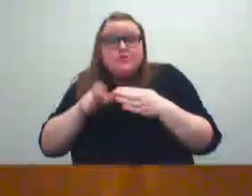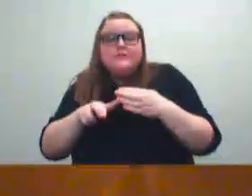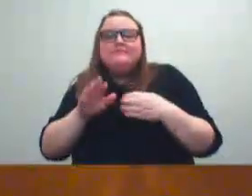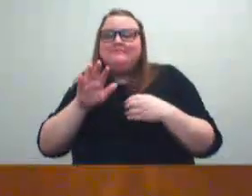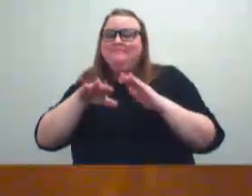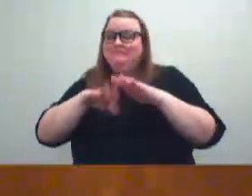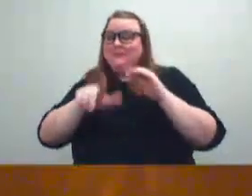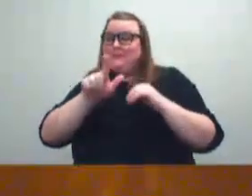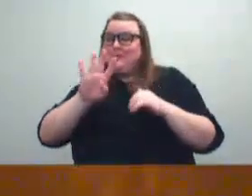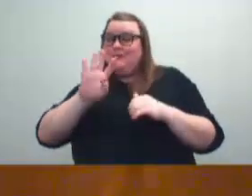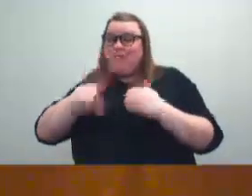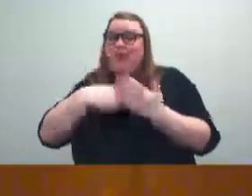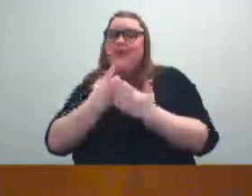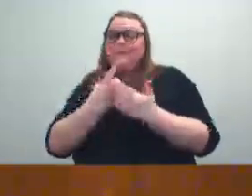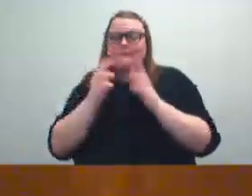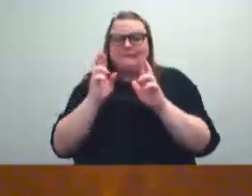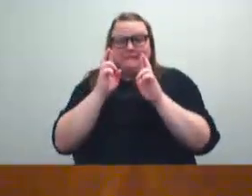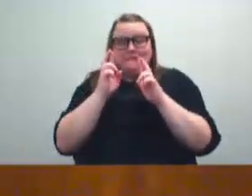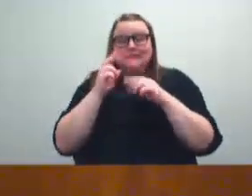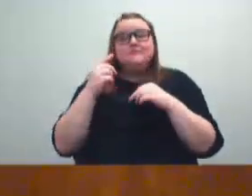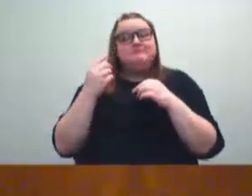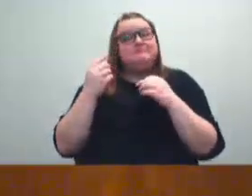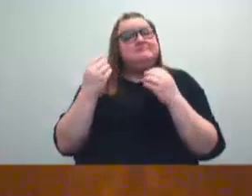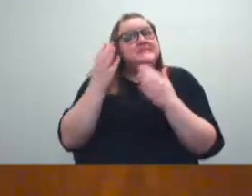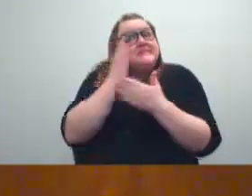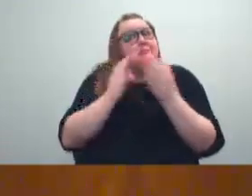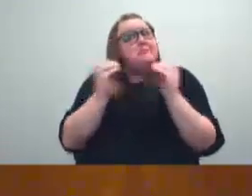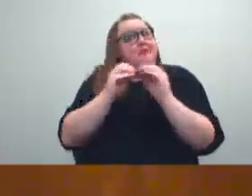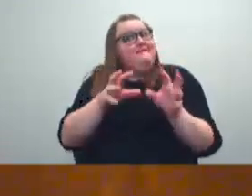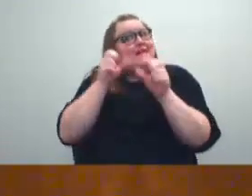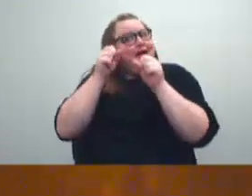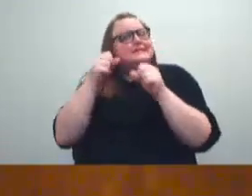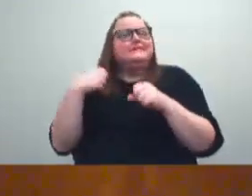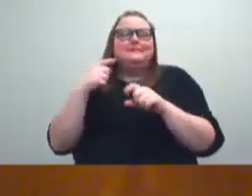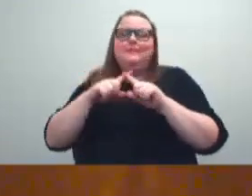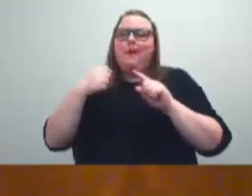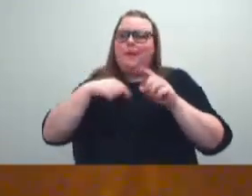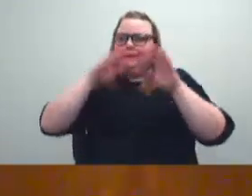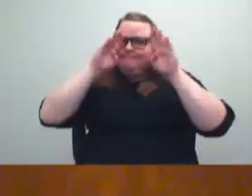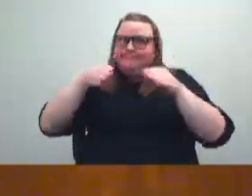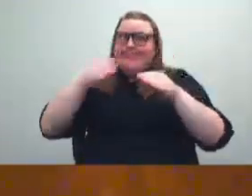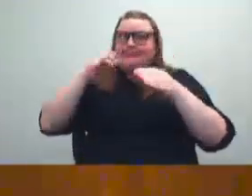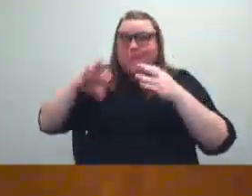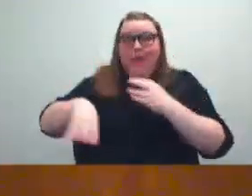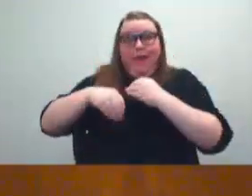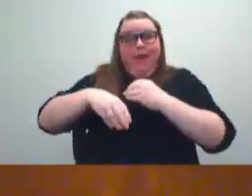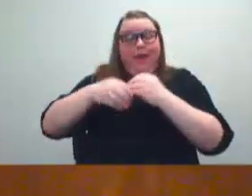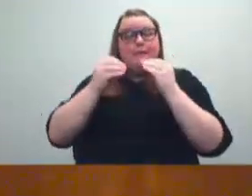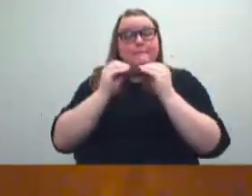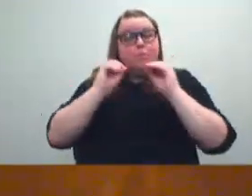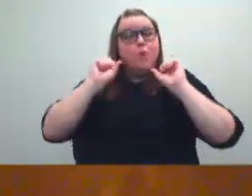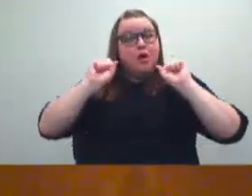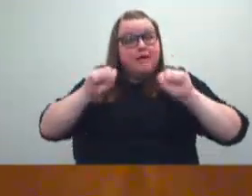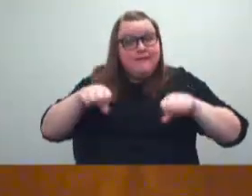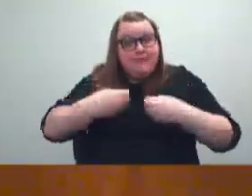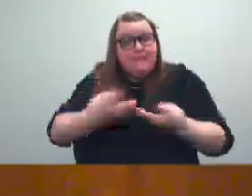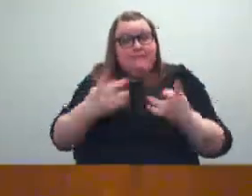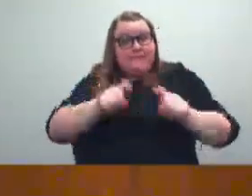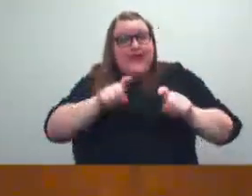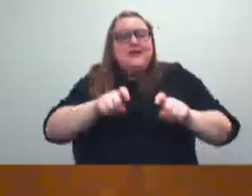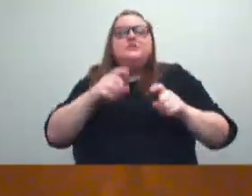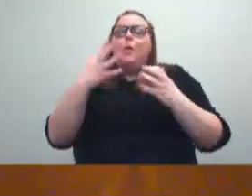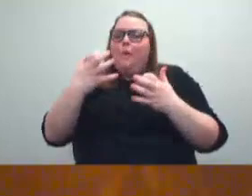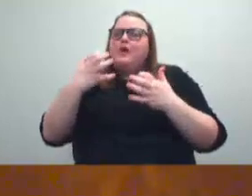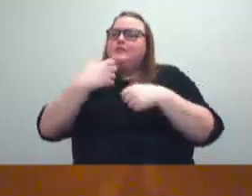than that, but we continue to really focus as we add capacity on maintaining those turnaround times. So we are also